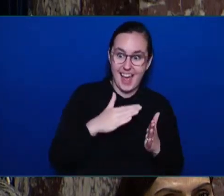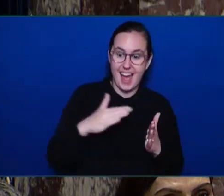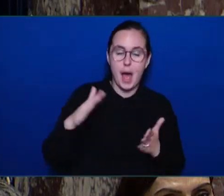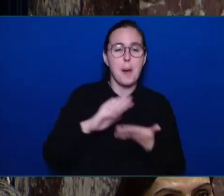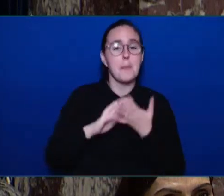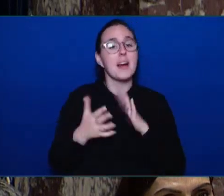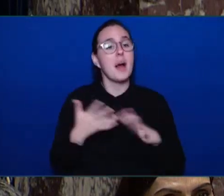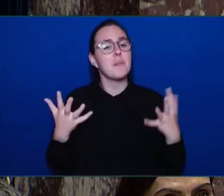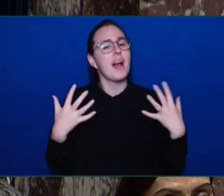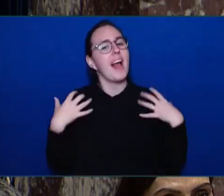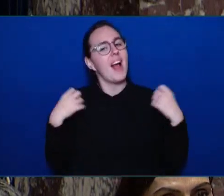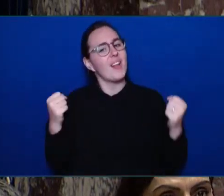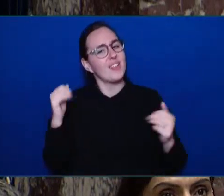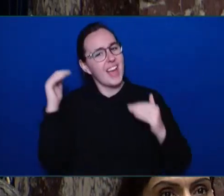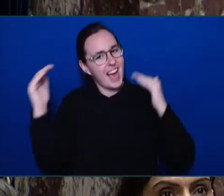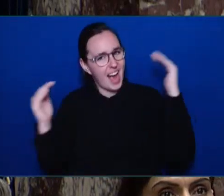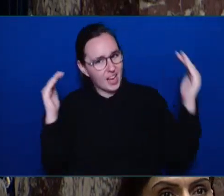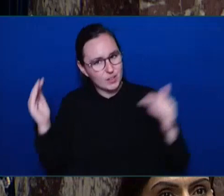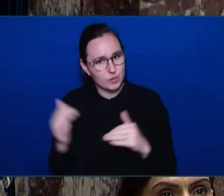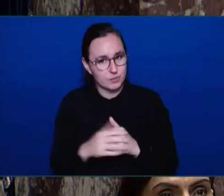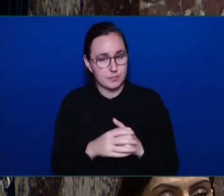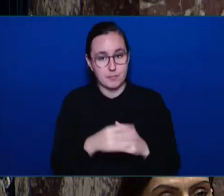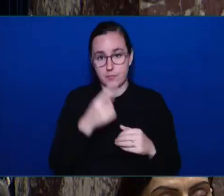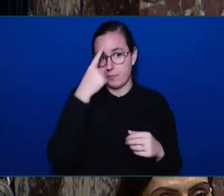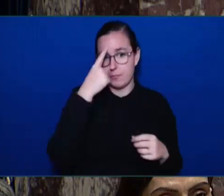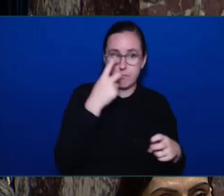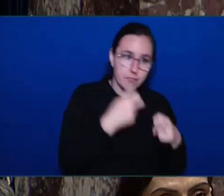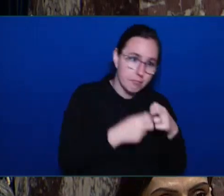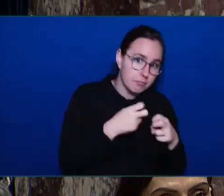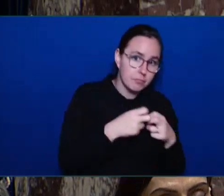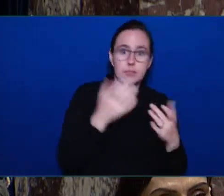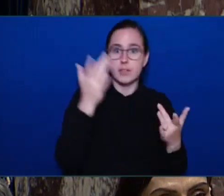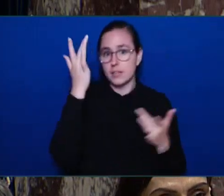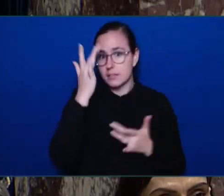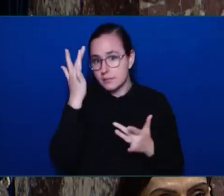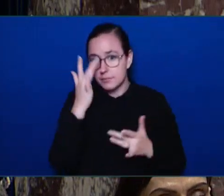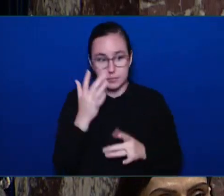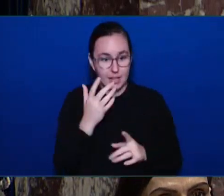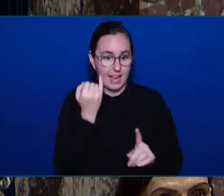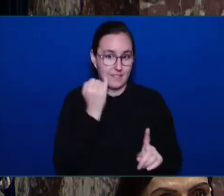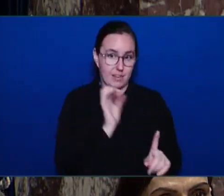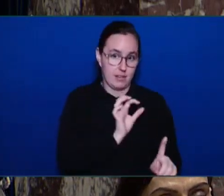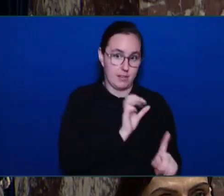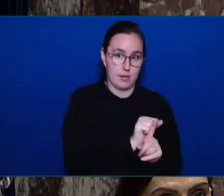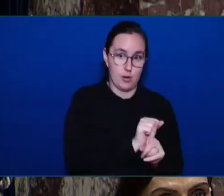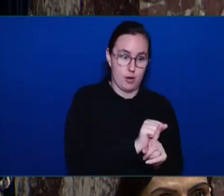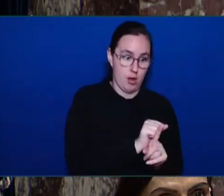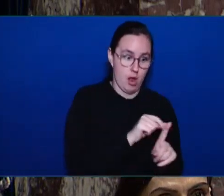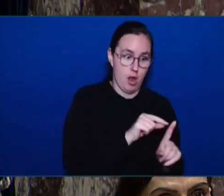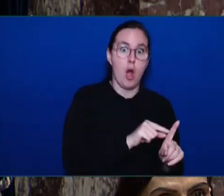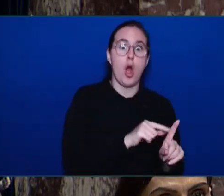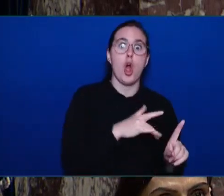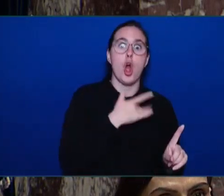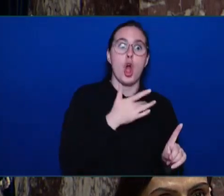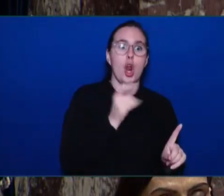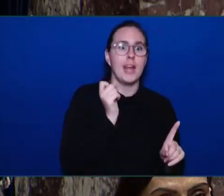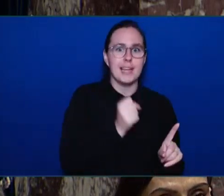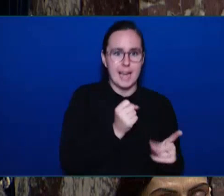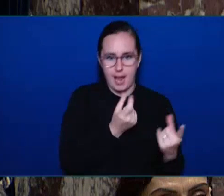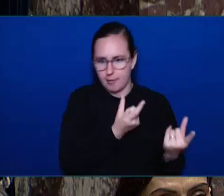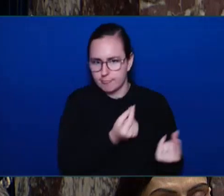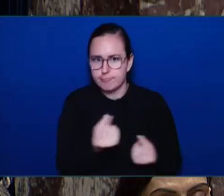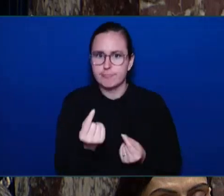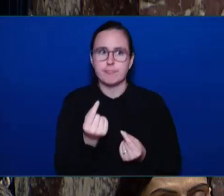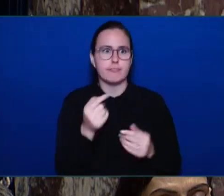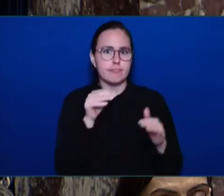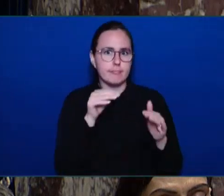lifelong illness, potential substance use disorders, and helps put children on a path to lifelong wellness, Mr. Speaker. We need to be